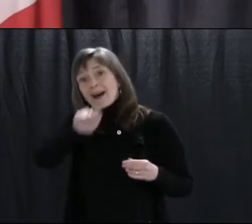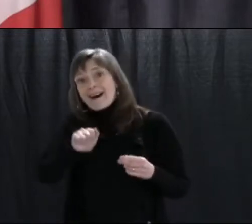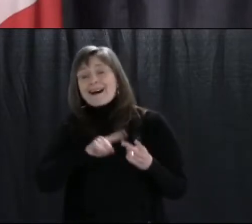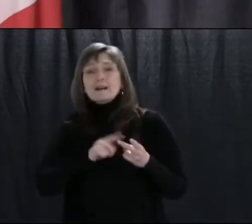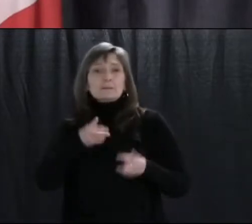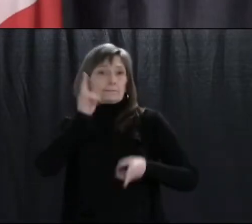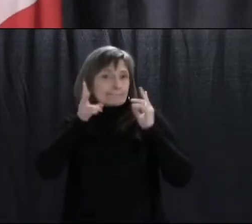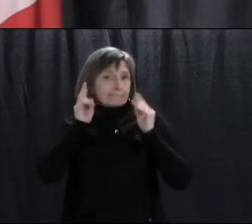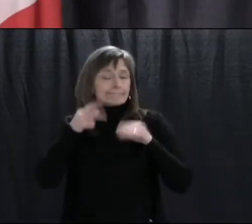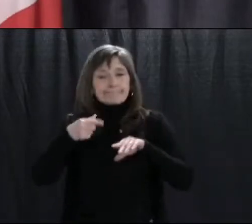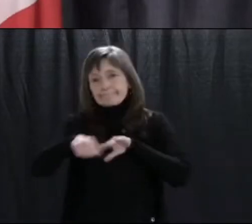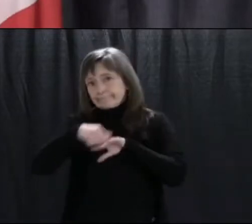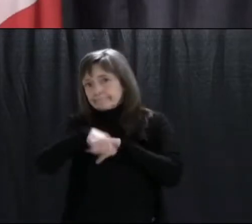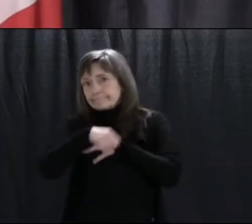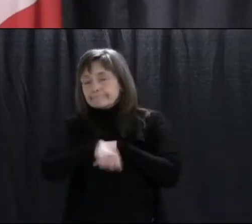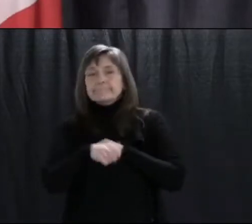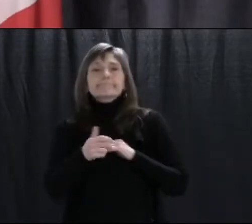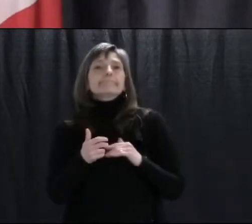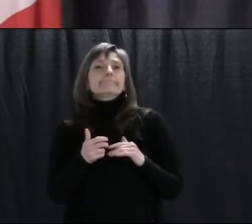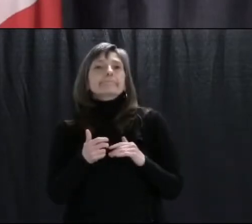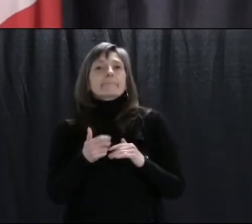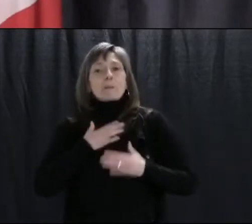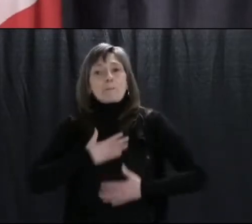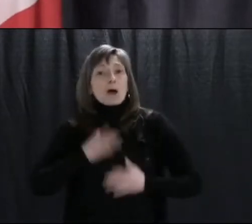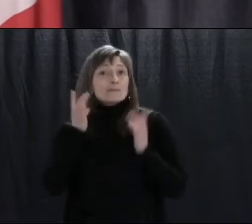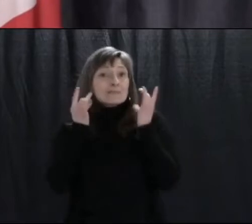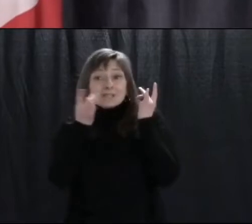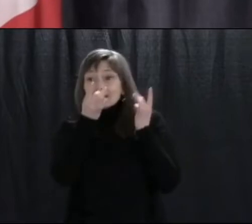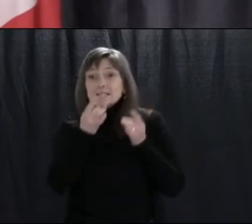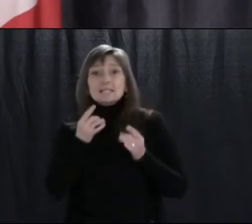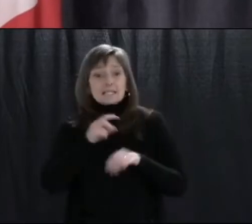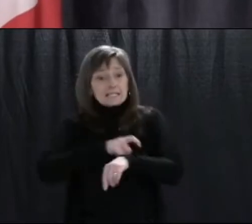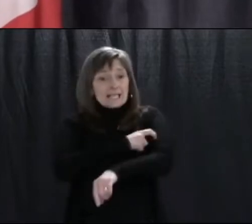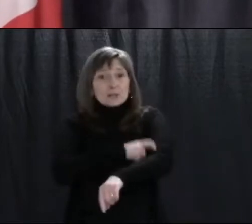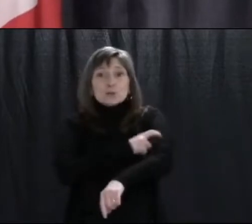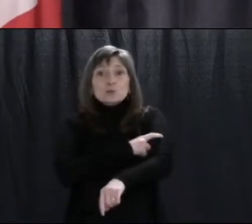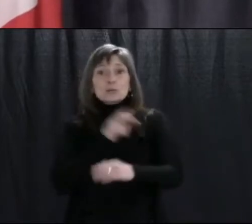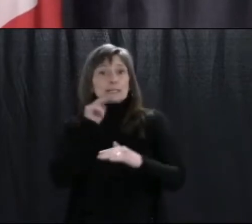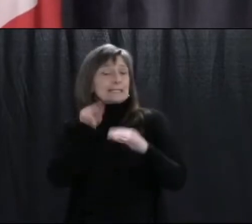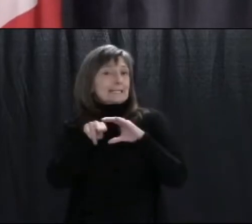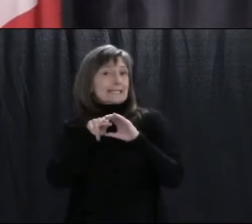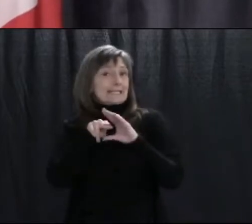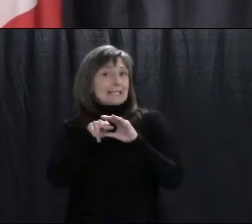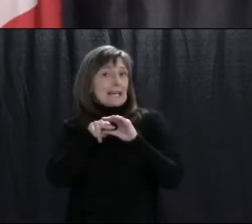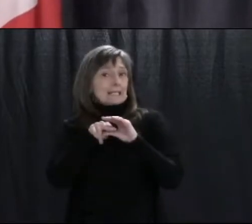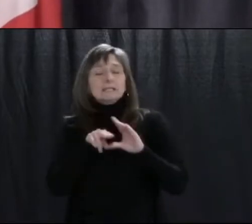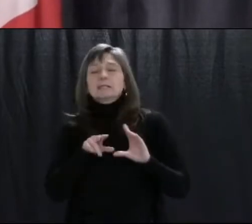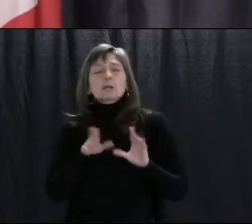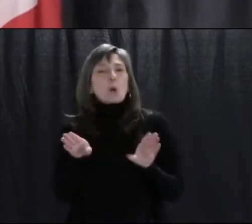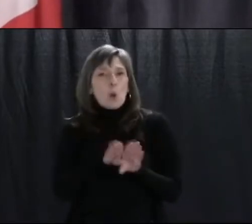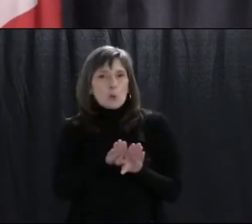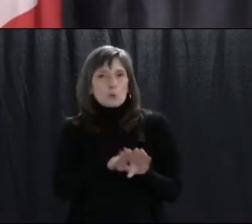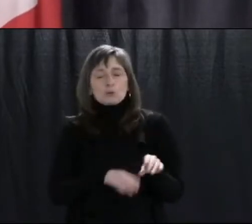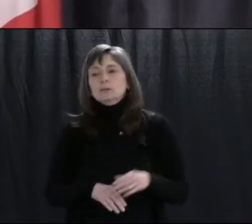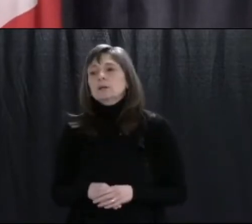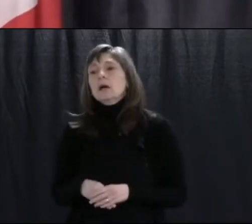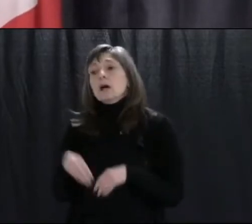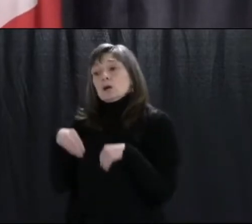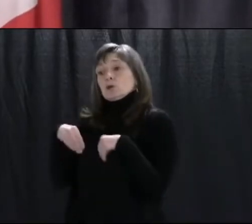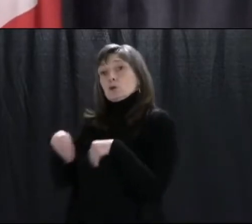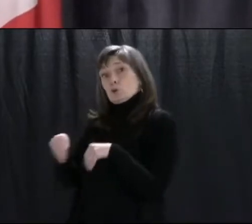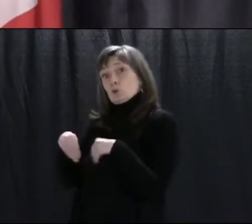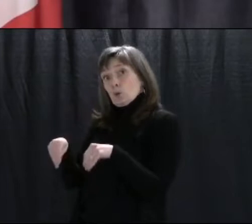aesthetic services, hair salons, body piercing, tattooing, and tanning salons. Retail stores,